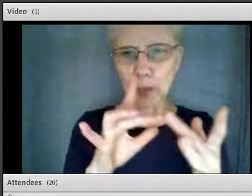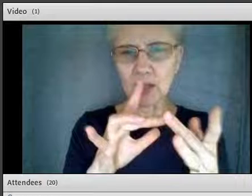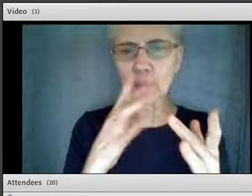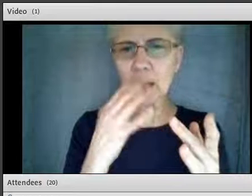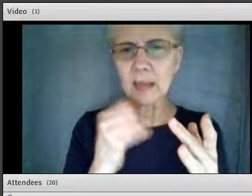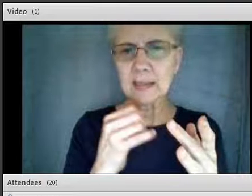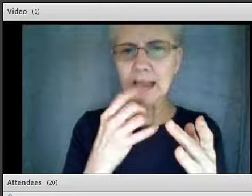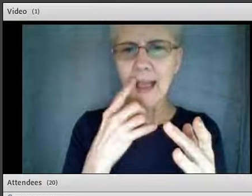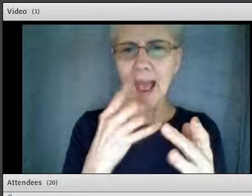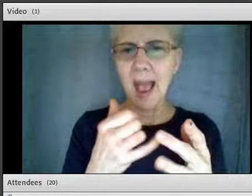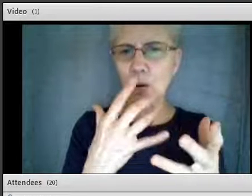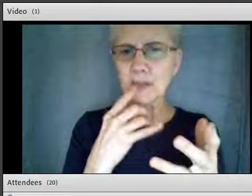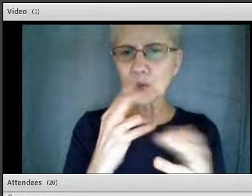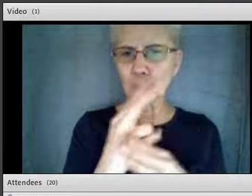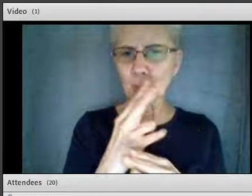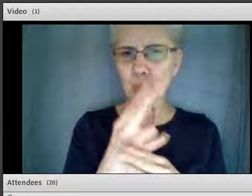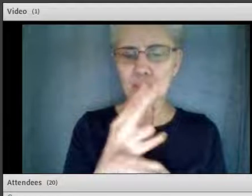I'm